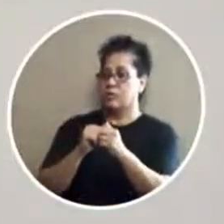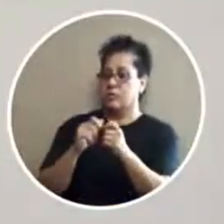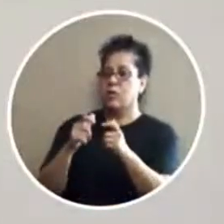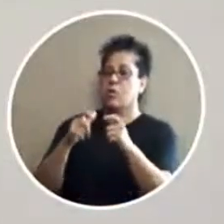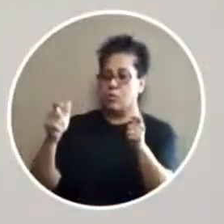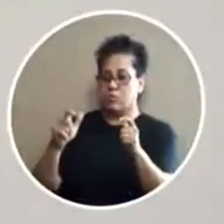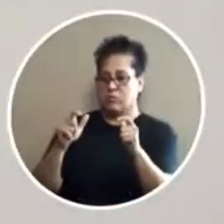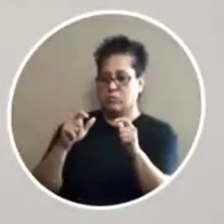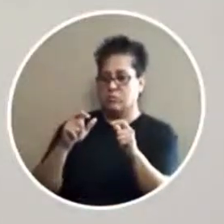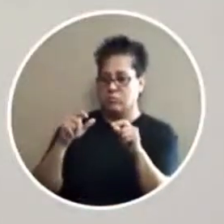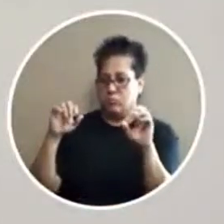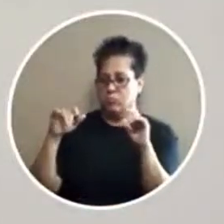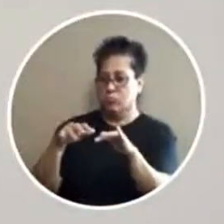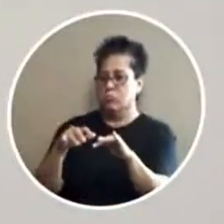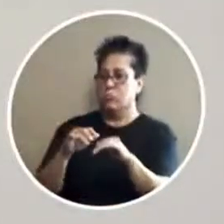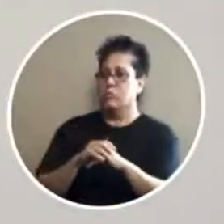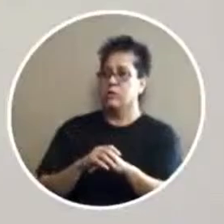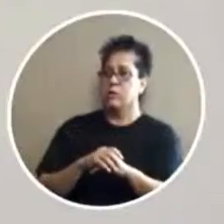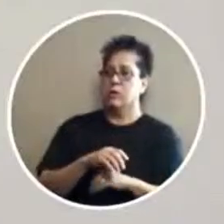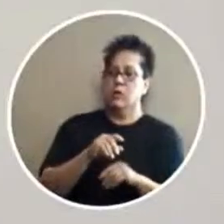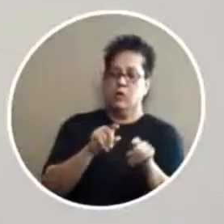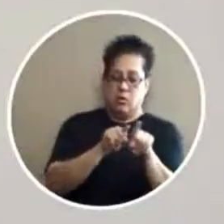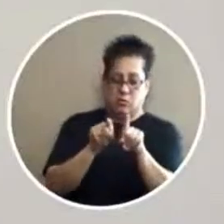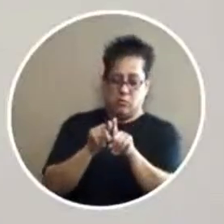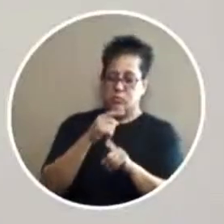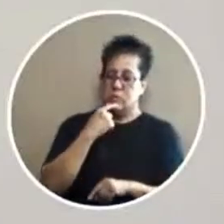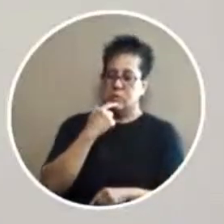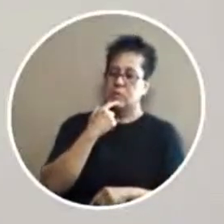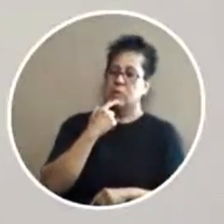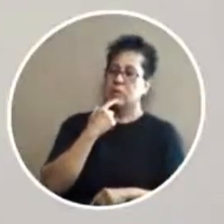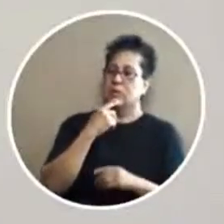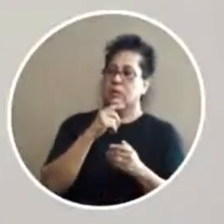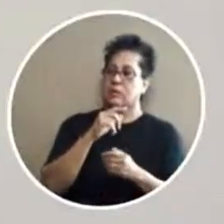personas. También comenté que